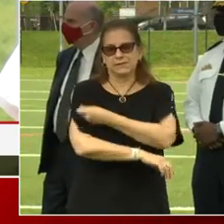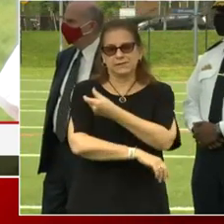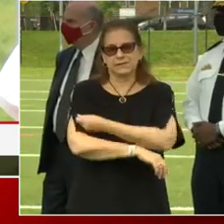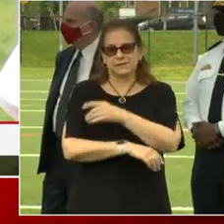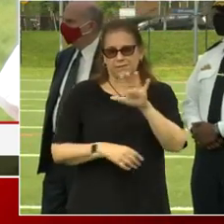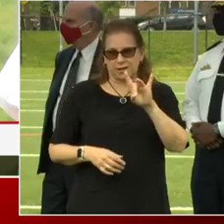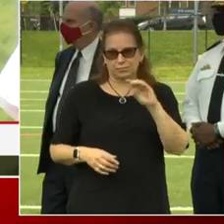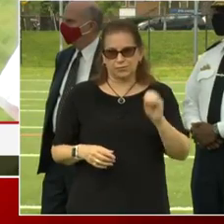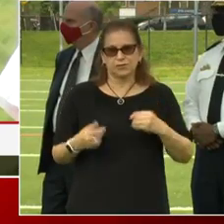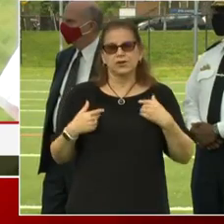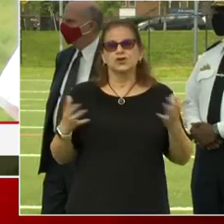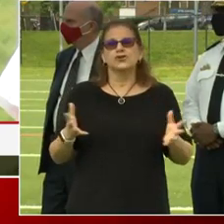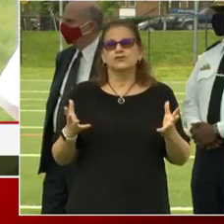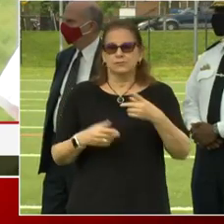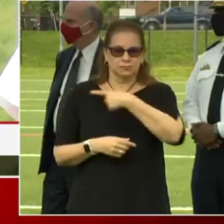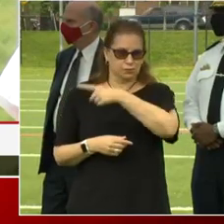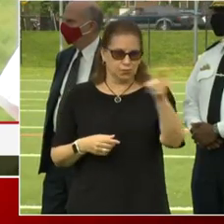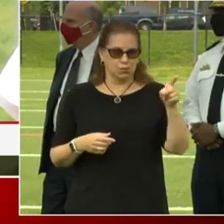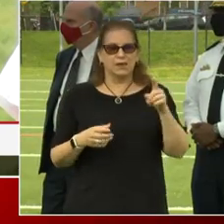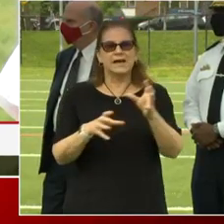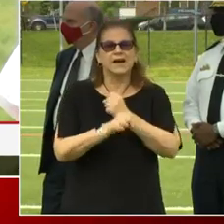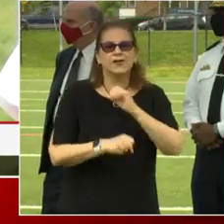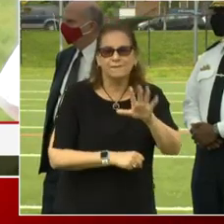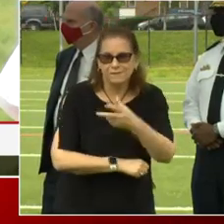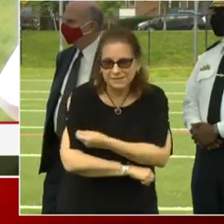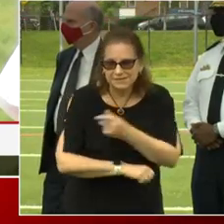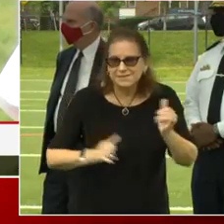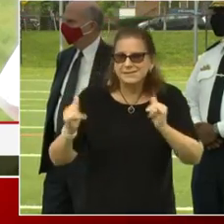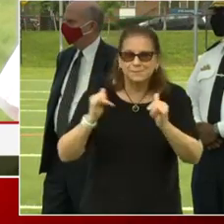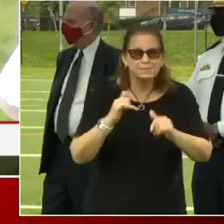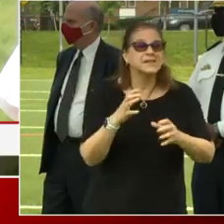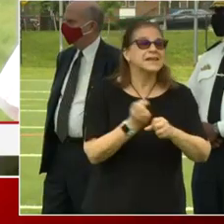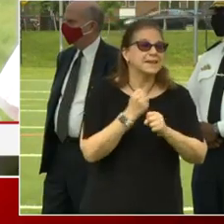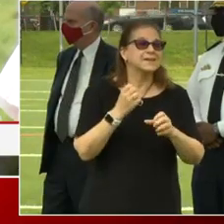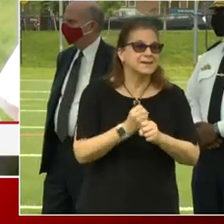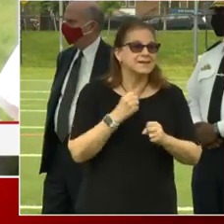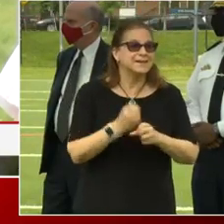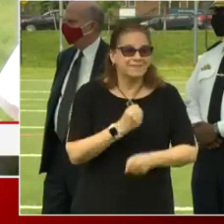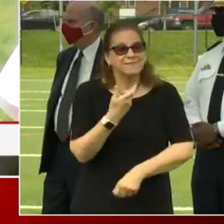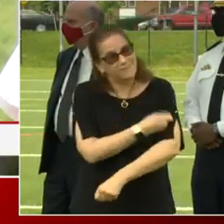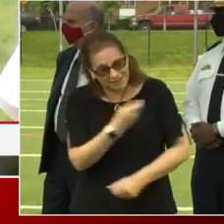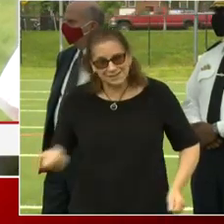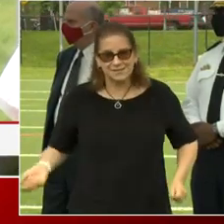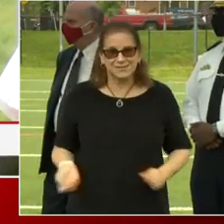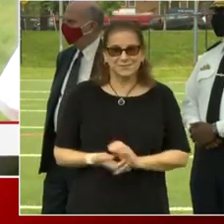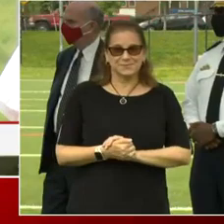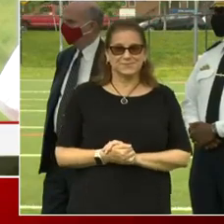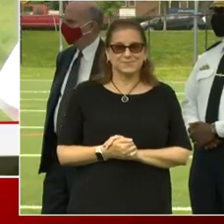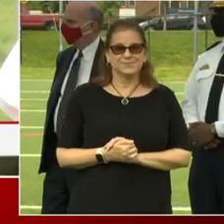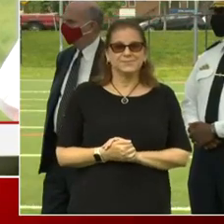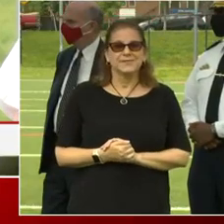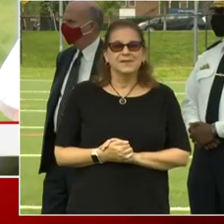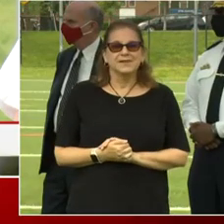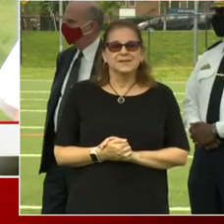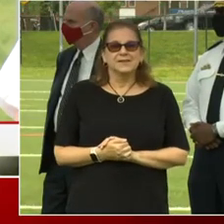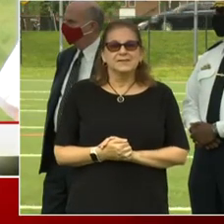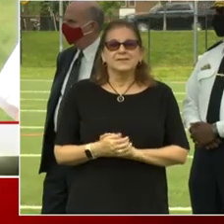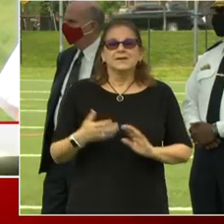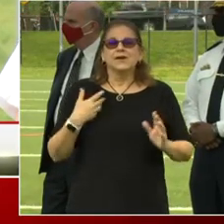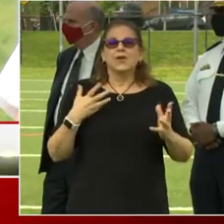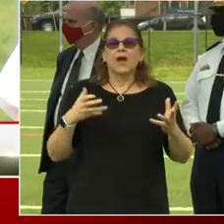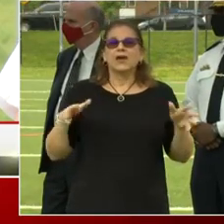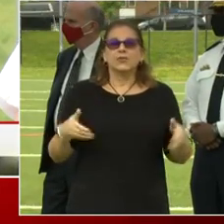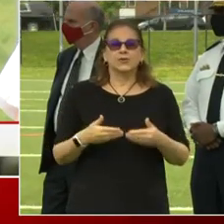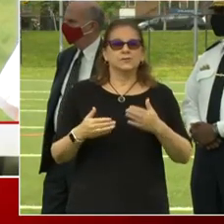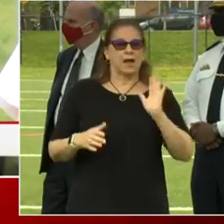please get vaccinated, get vaccinated, get vaccinated. Today is an opportunity to introduce you to our plans to launch this year's